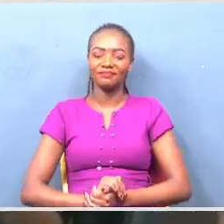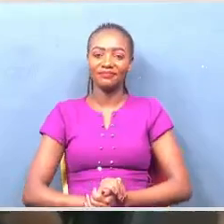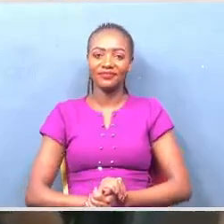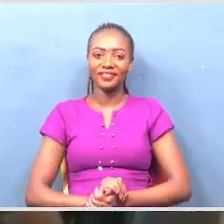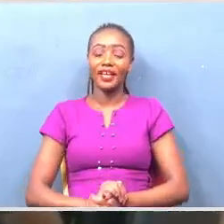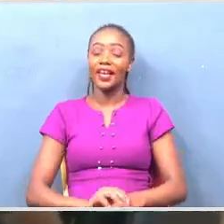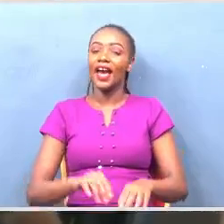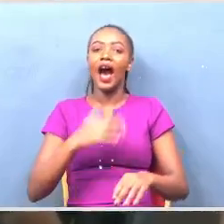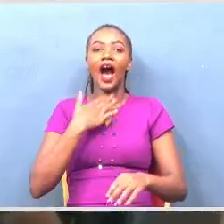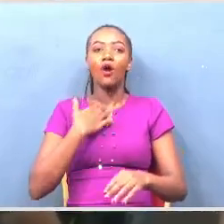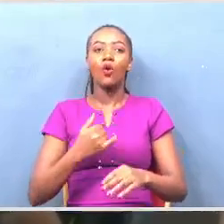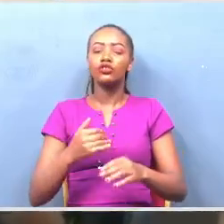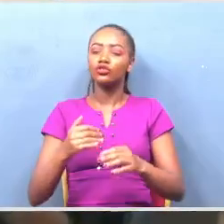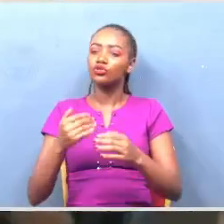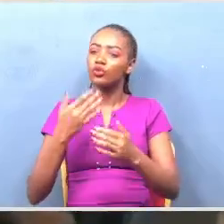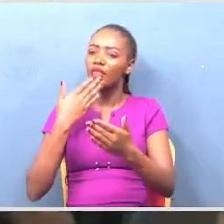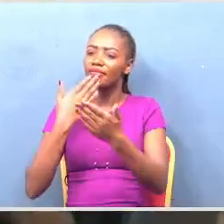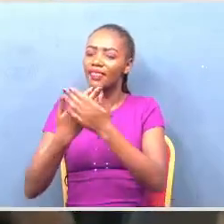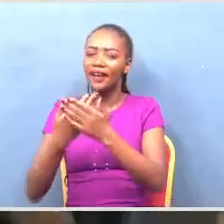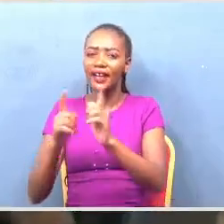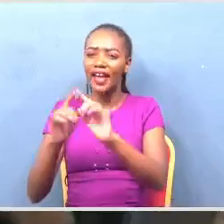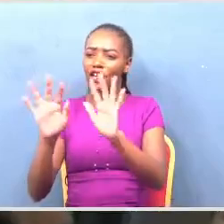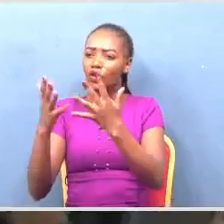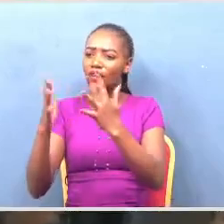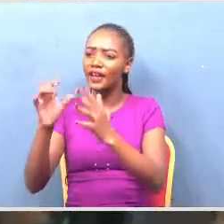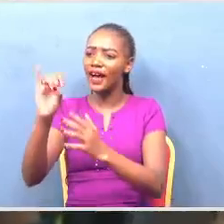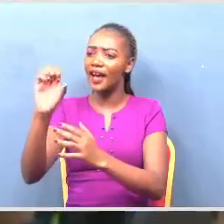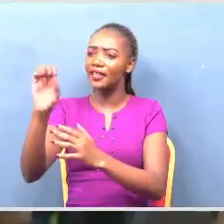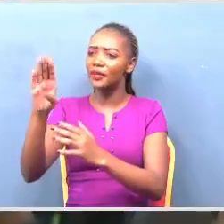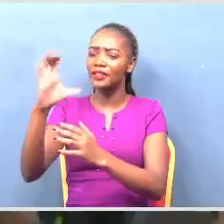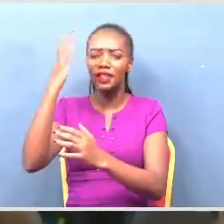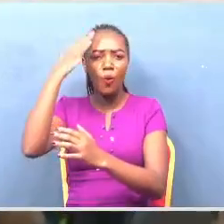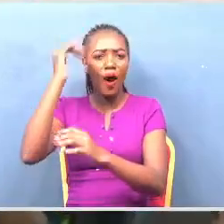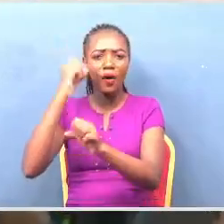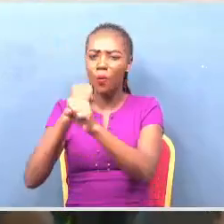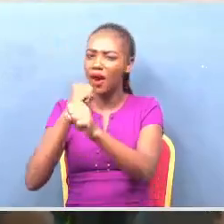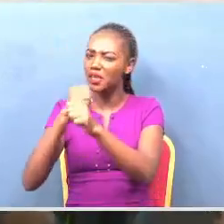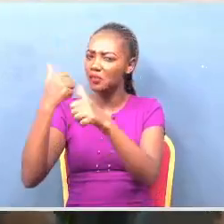I want to congratulate the IEBC for raising the bar.